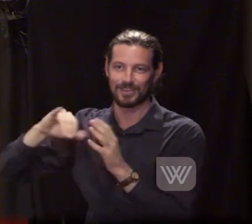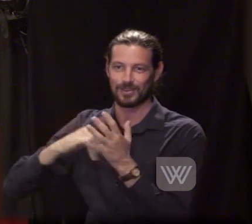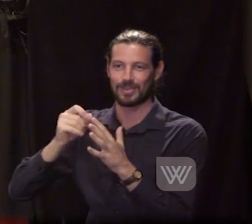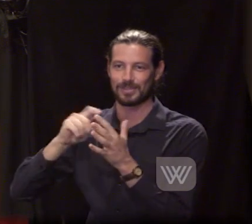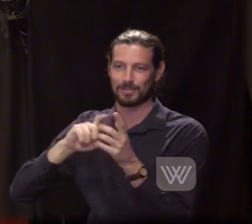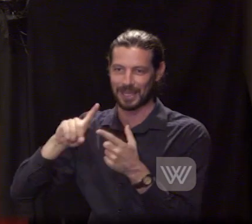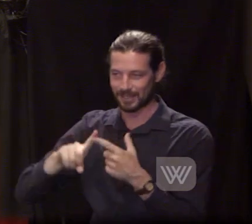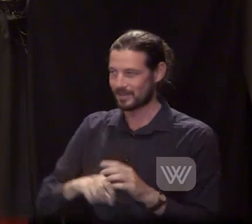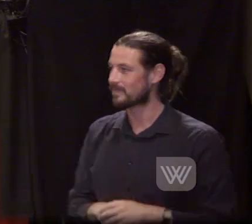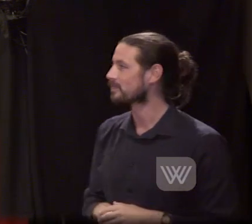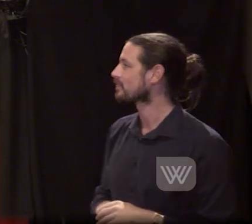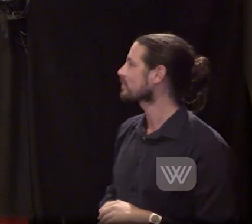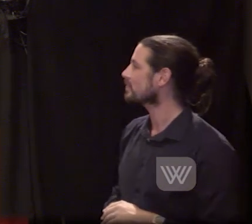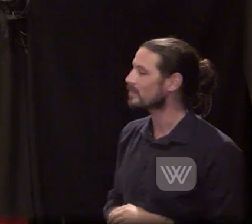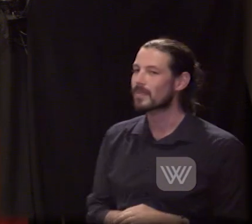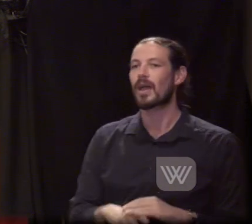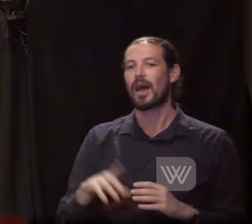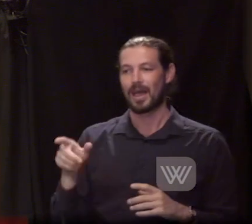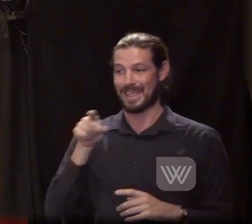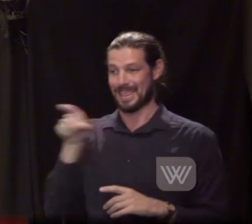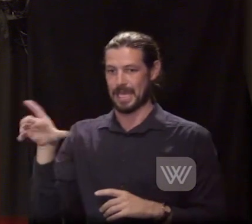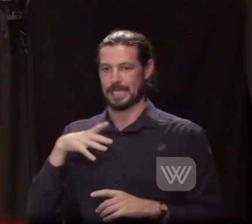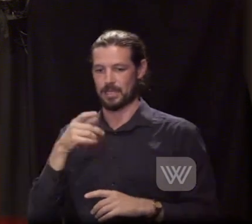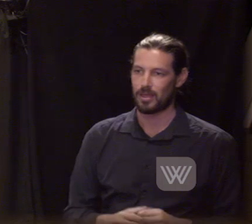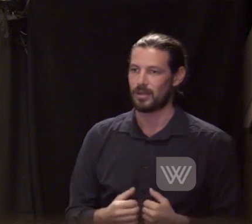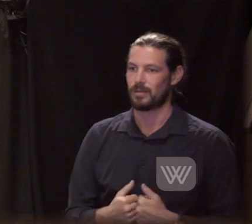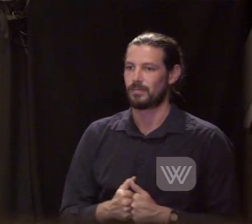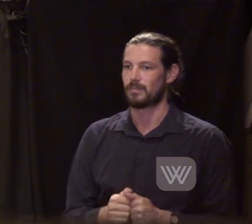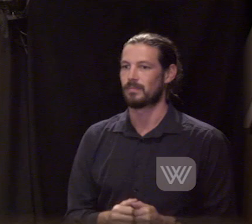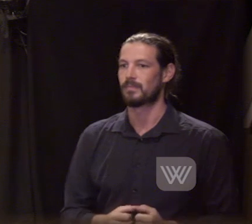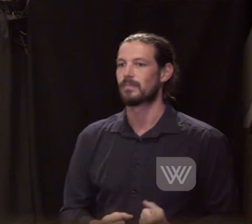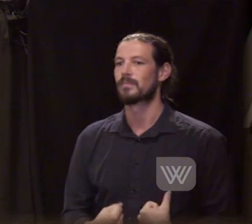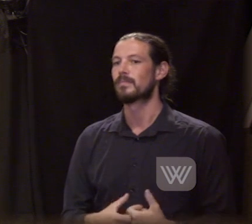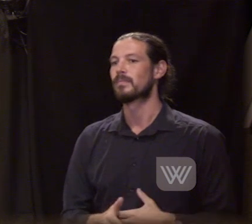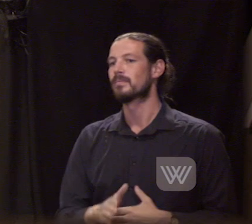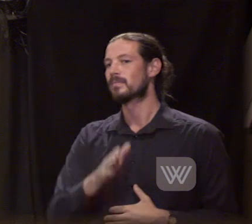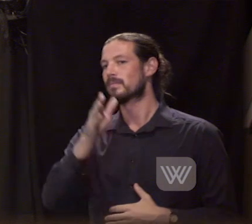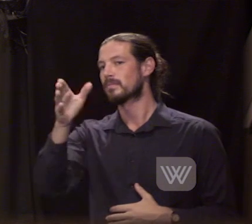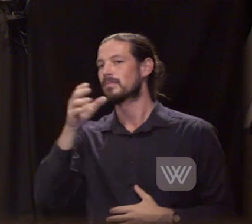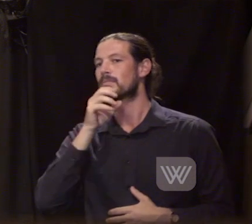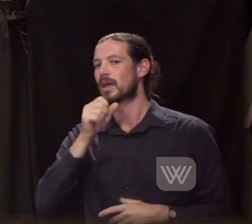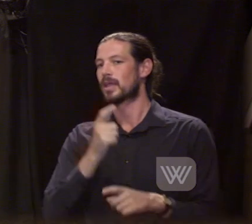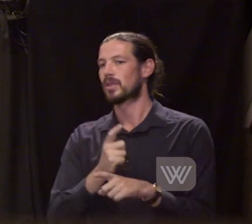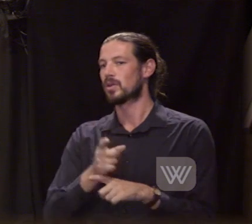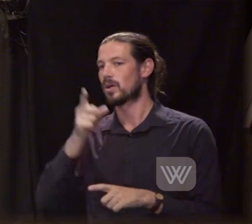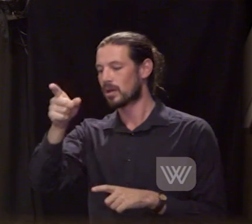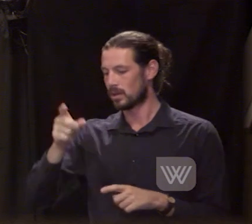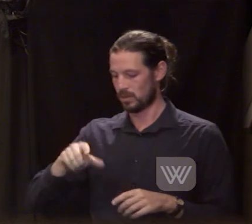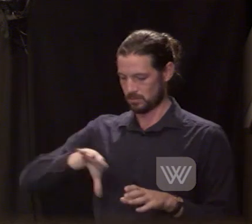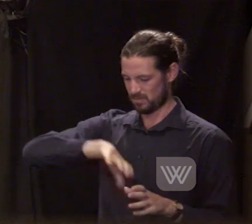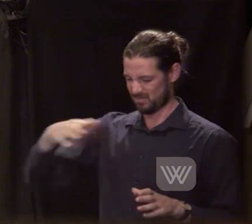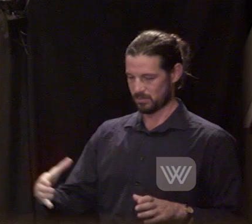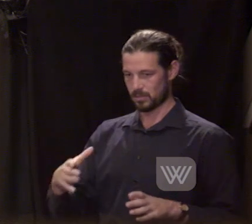were, because it was just natural for us to talk over each other. The situation is very artificial,